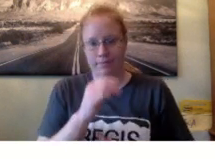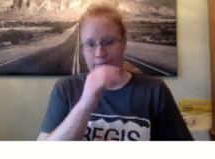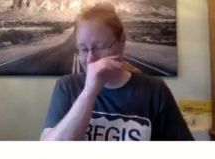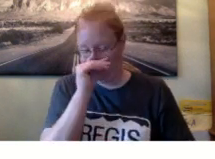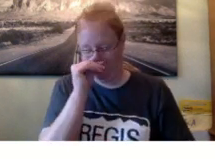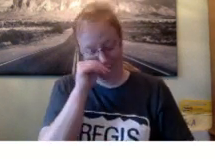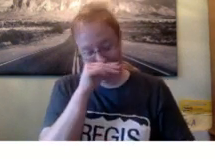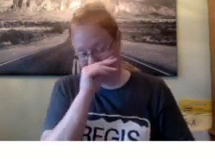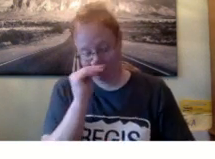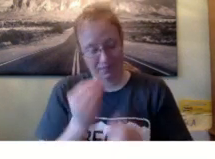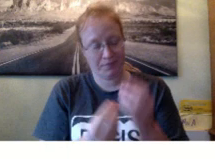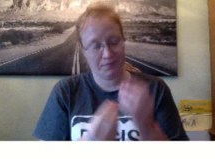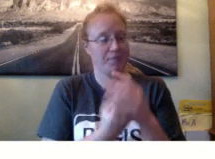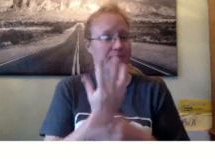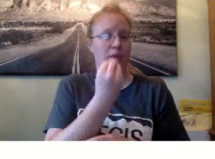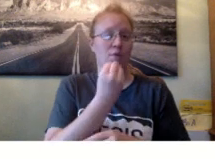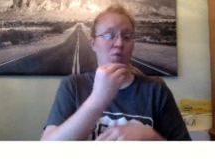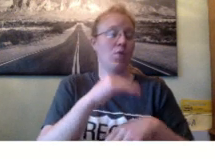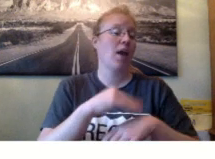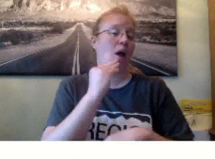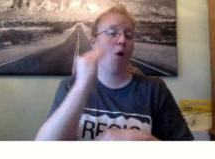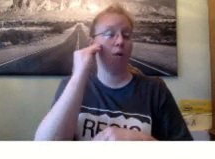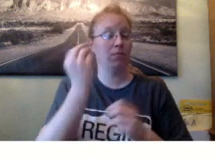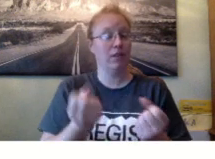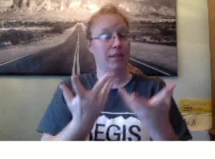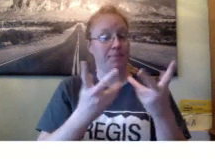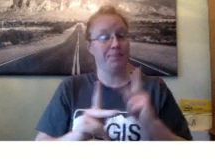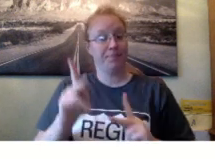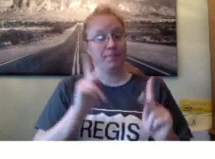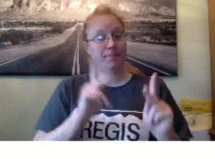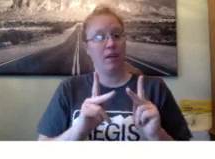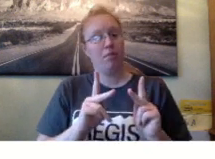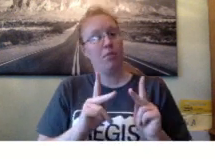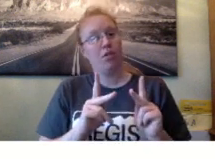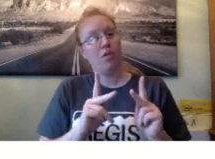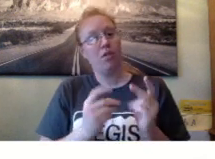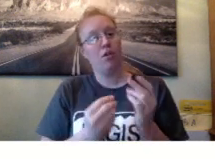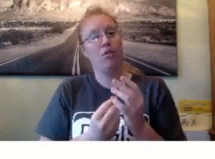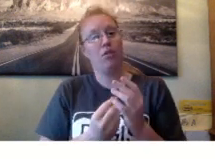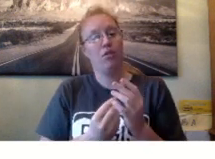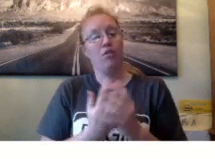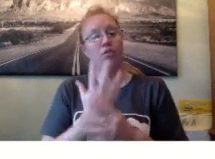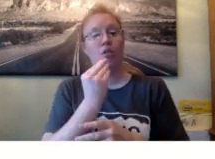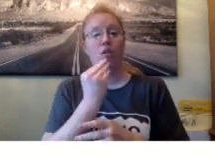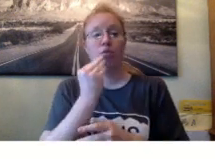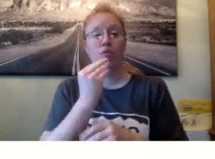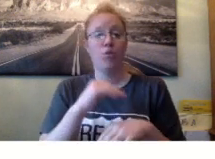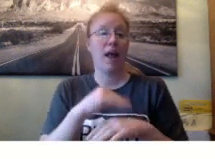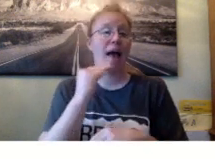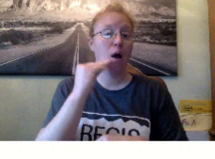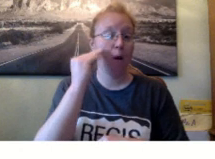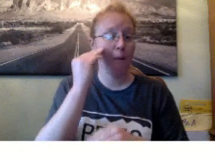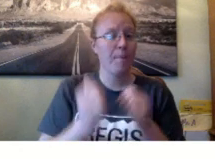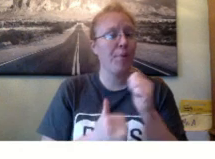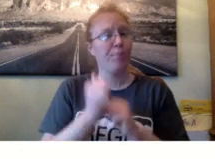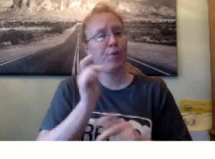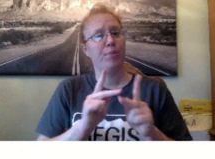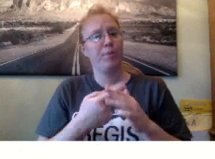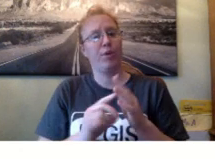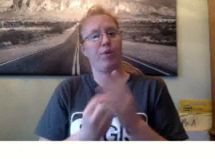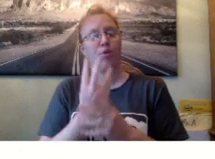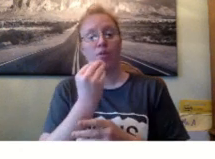All right, so growing food at home. Many people grow food at home. Most people